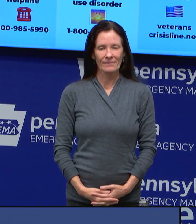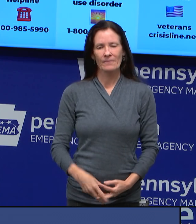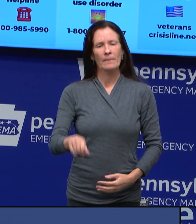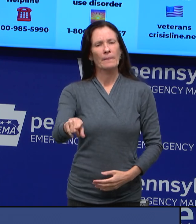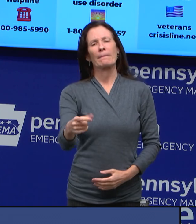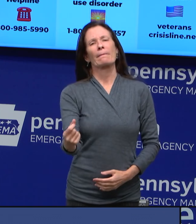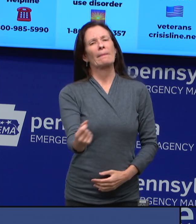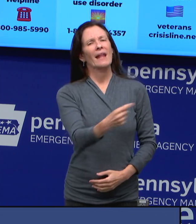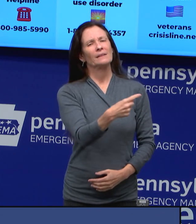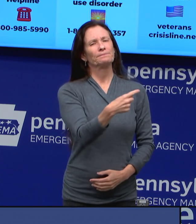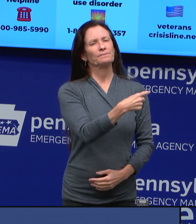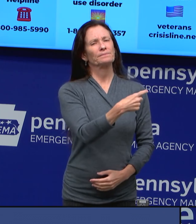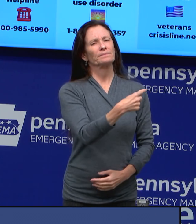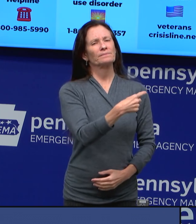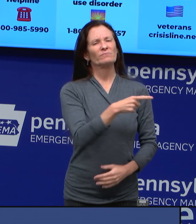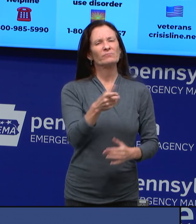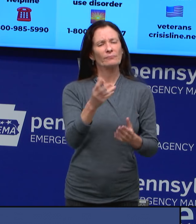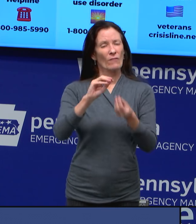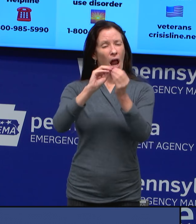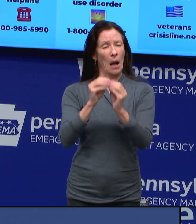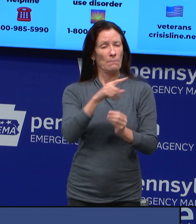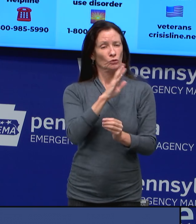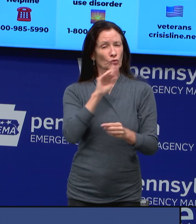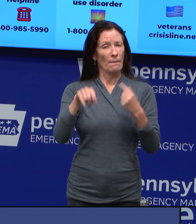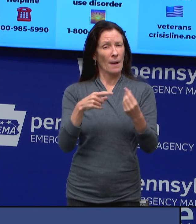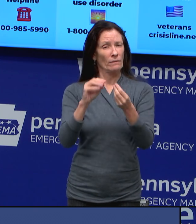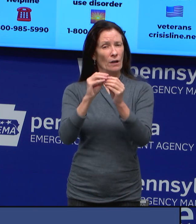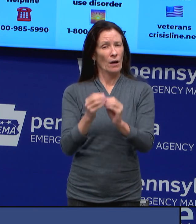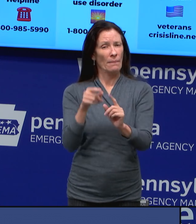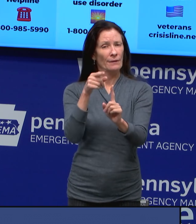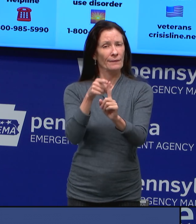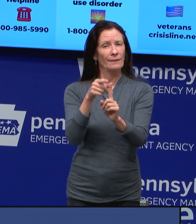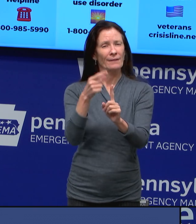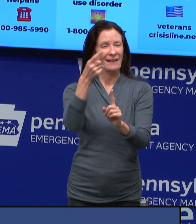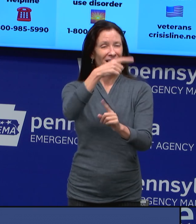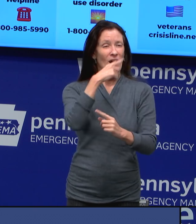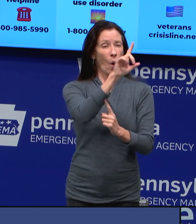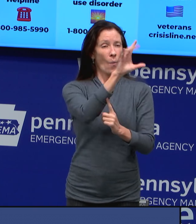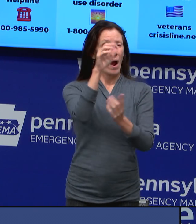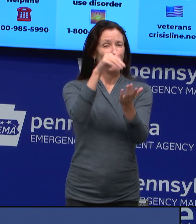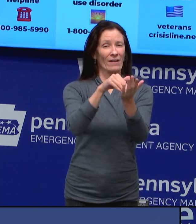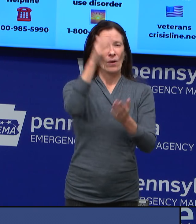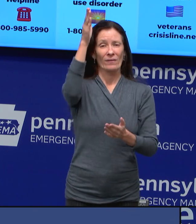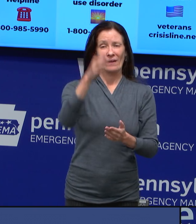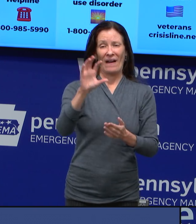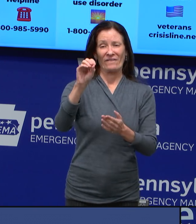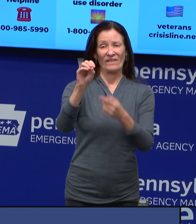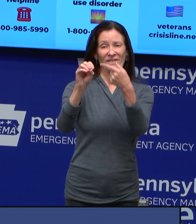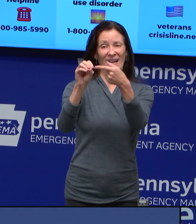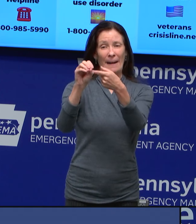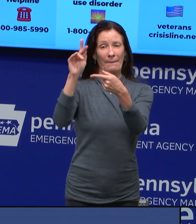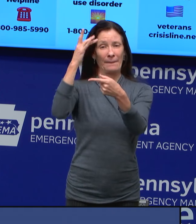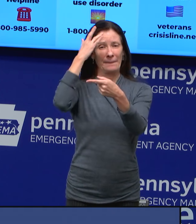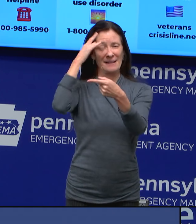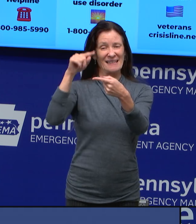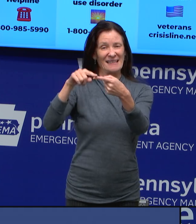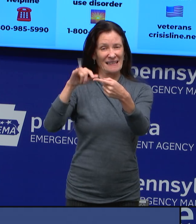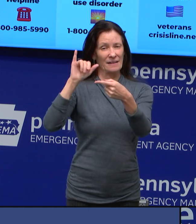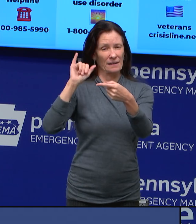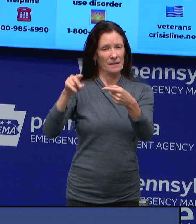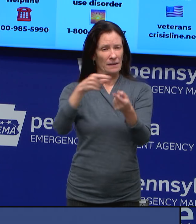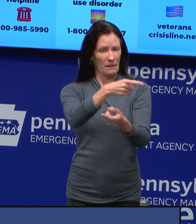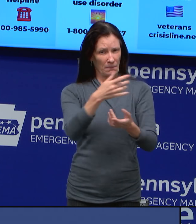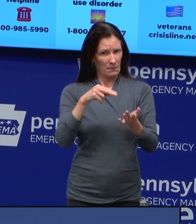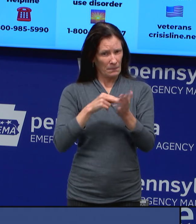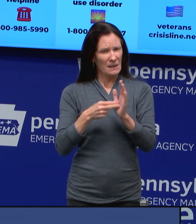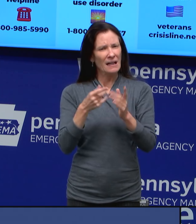for reopening. This was 3 days after the process to reopen Pennsylvania plan came out, saying the metric would use an